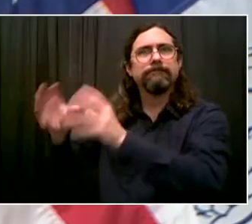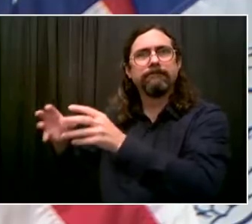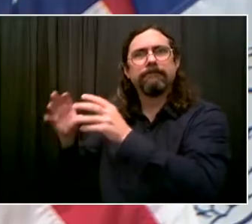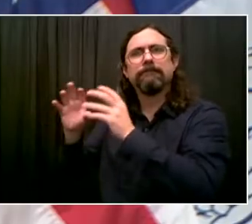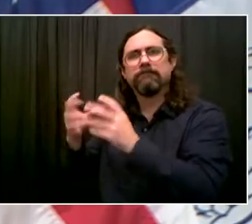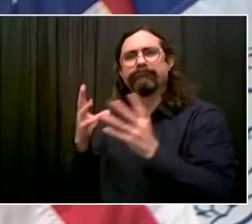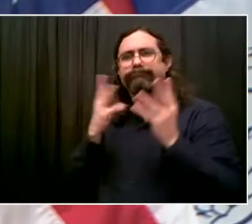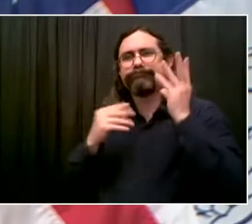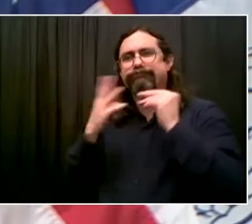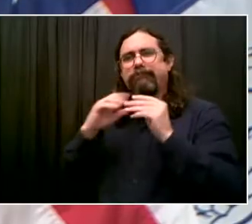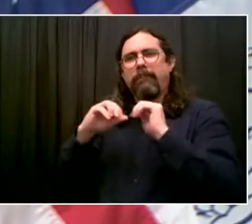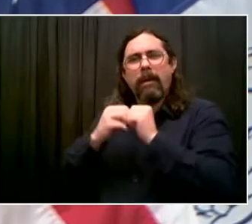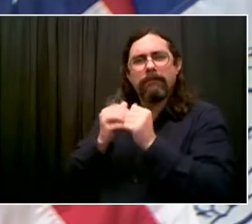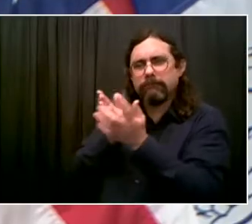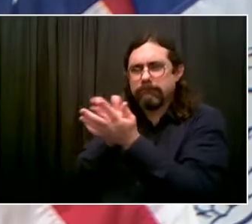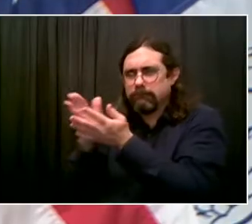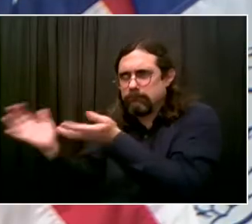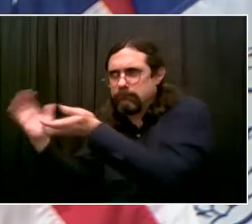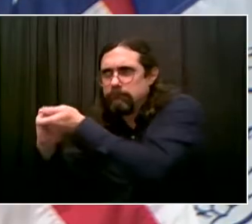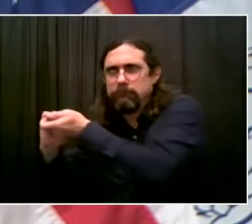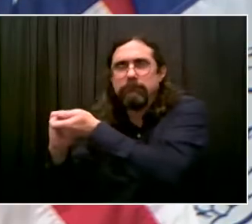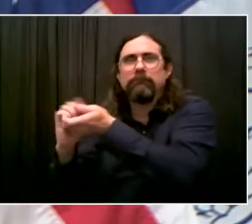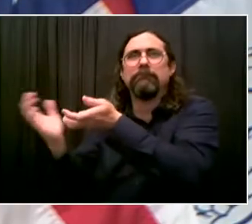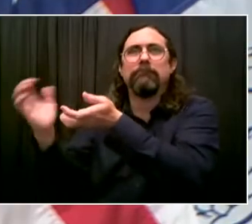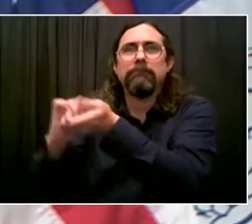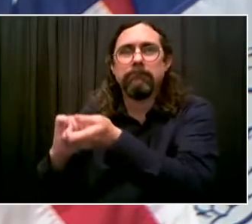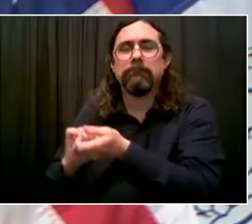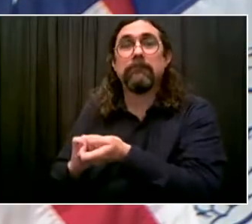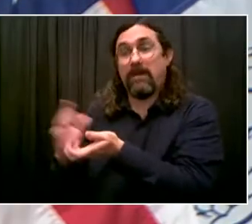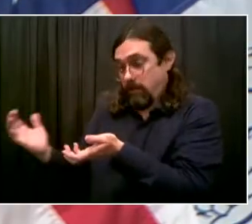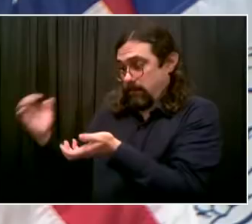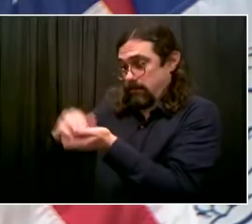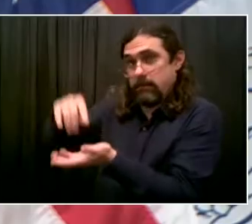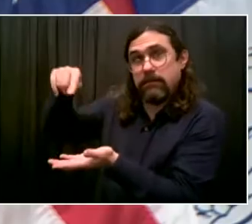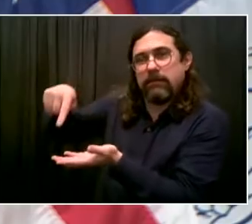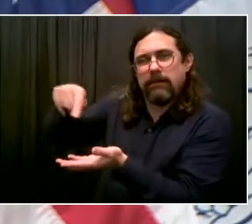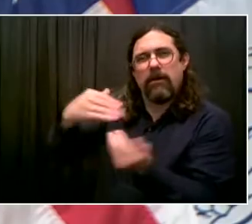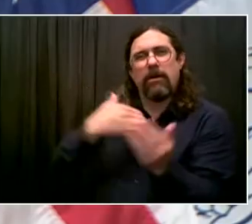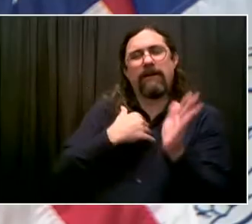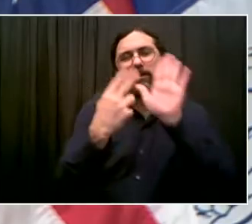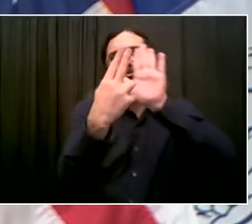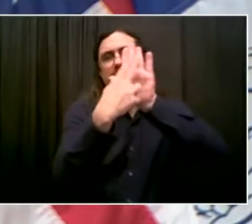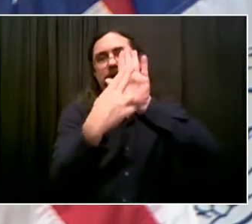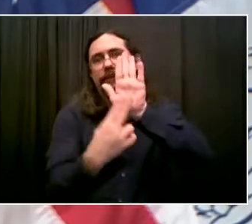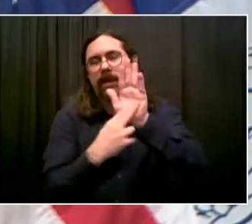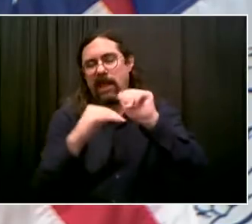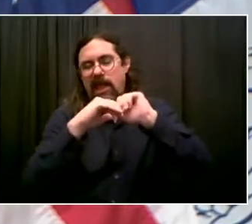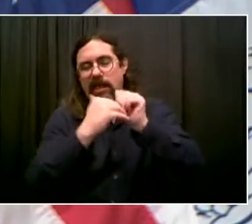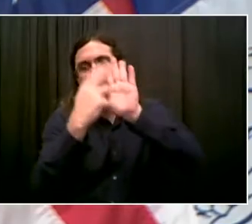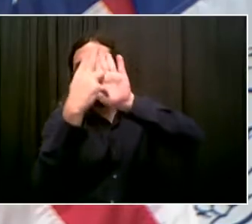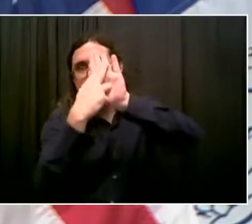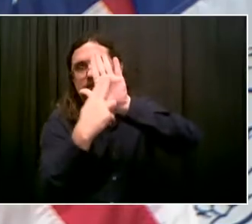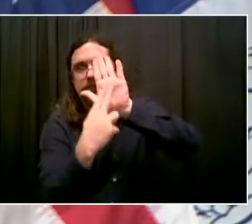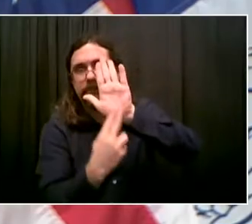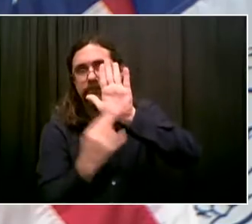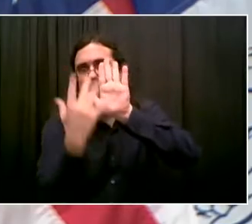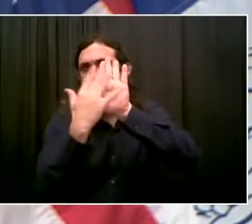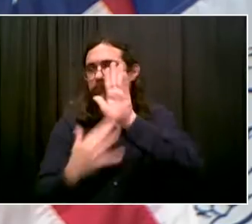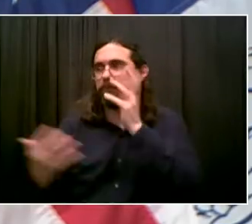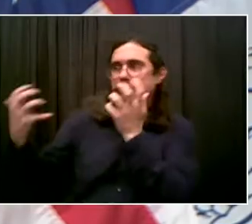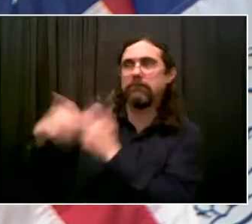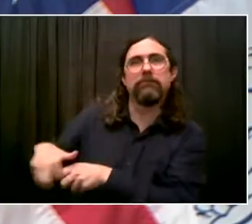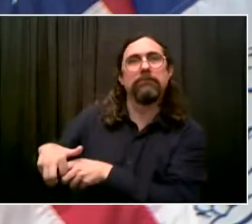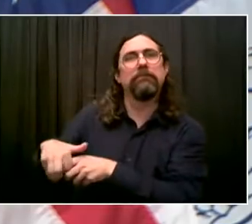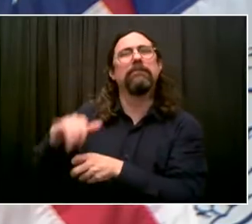be working in lockstep, as we have been, with the Mayor's Office of MWBEs to ensure that we're providing opportunities to the city's minority and women-owned business